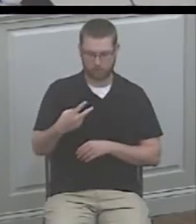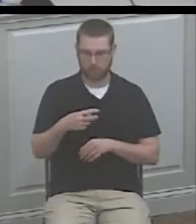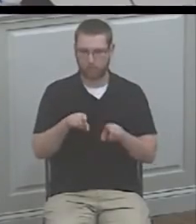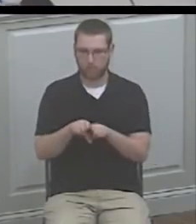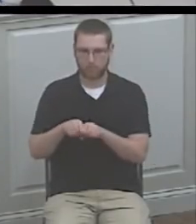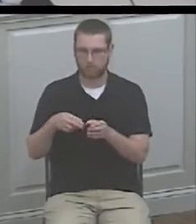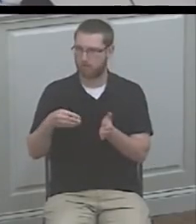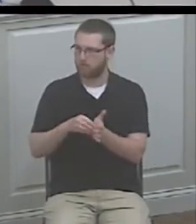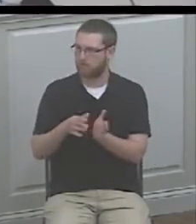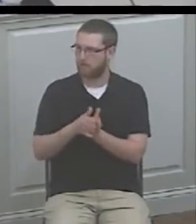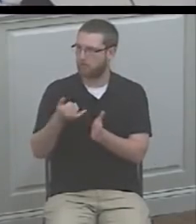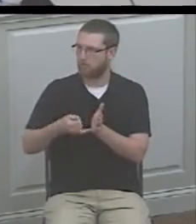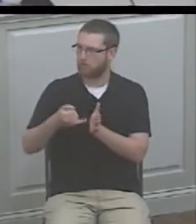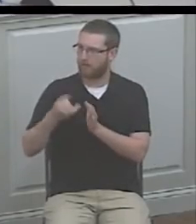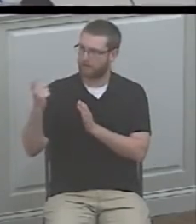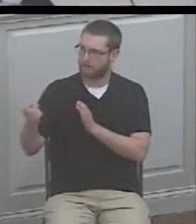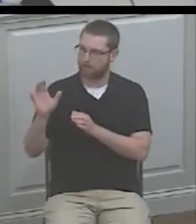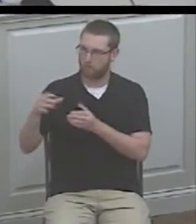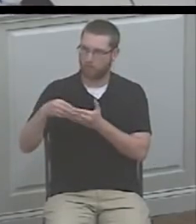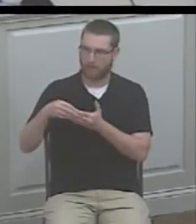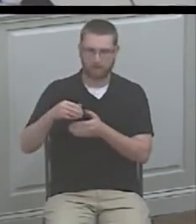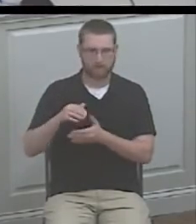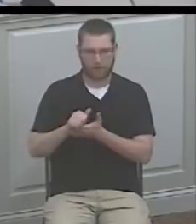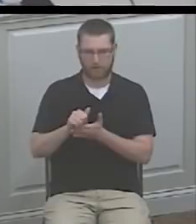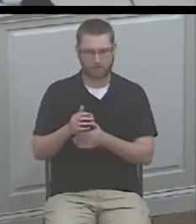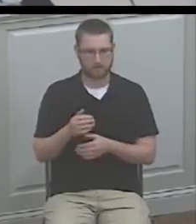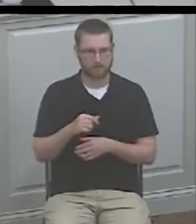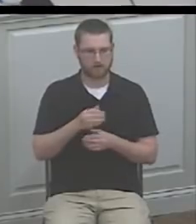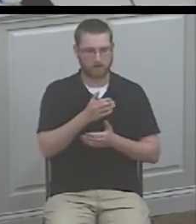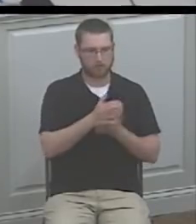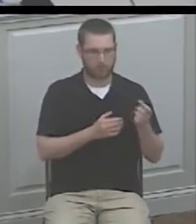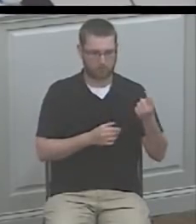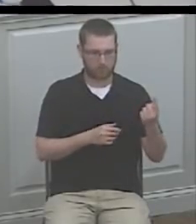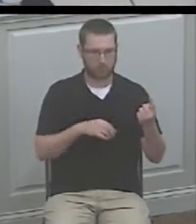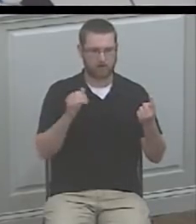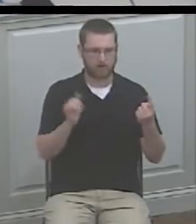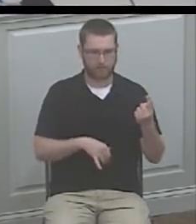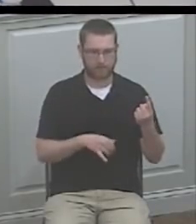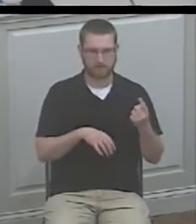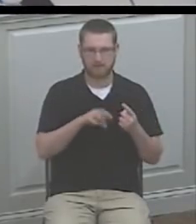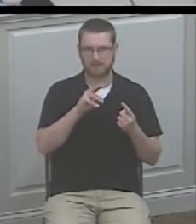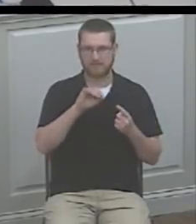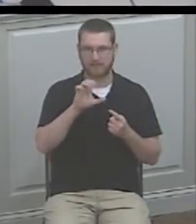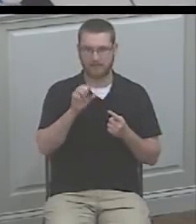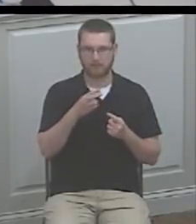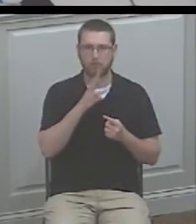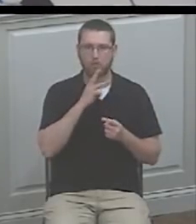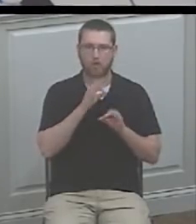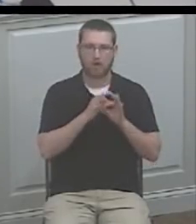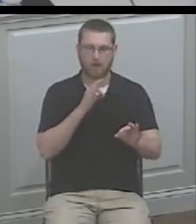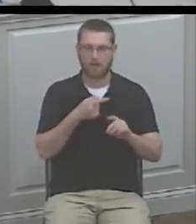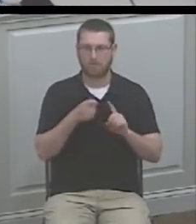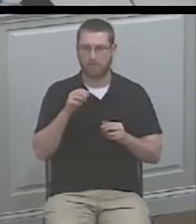on the drawing I gave you in your packet. Phase one was essentially the 16-inch water line from